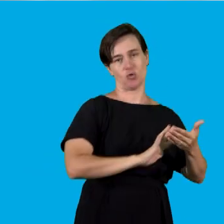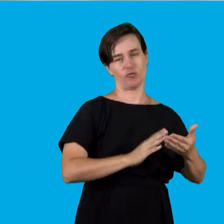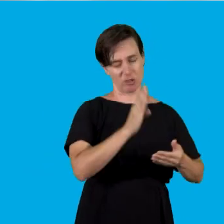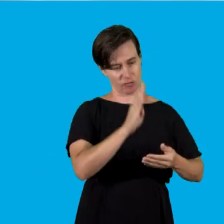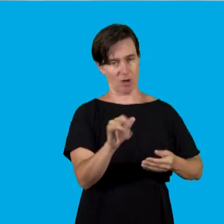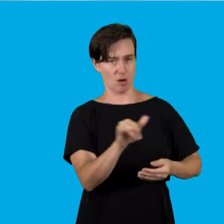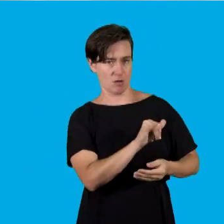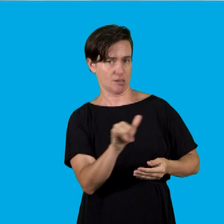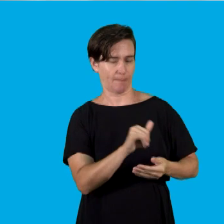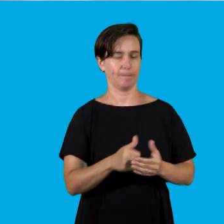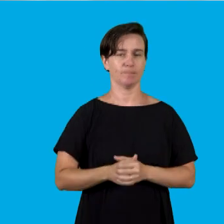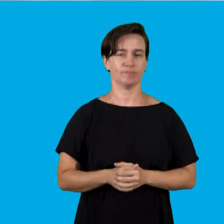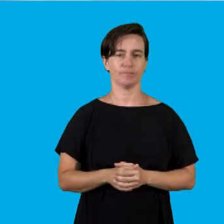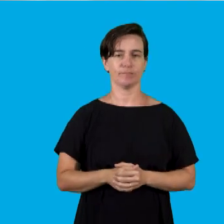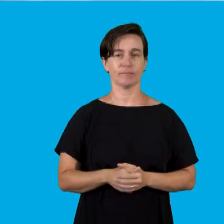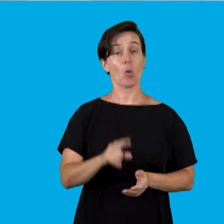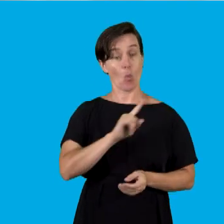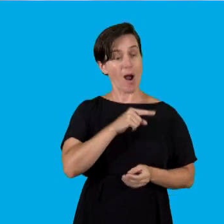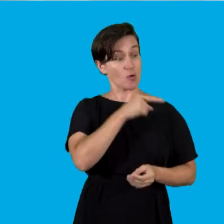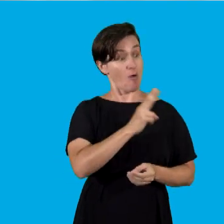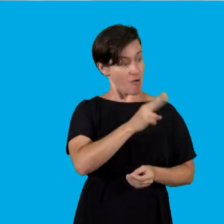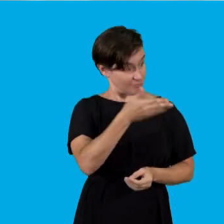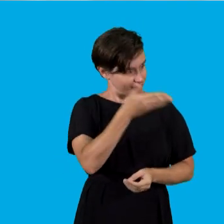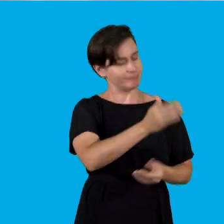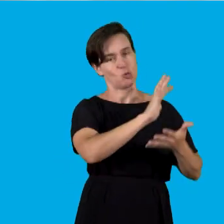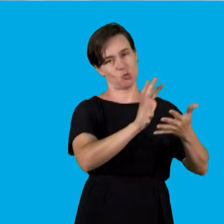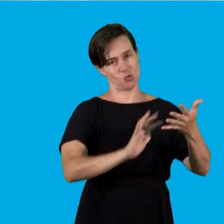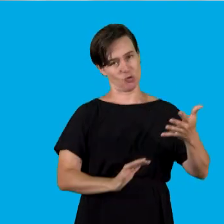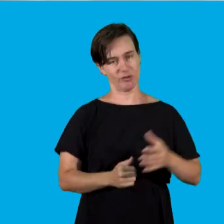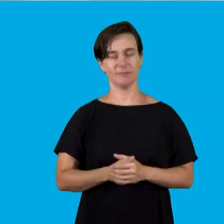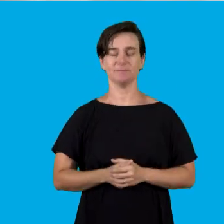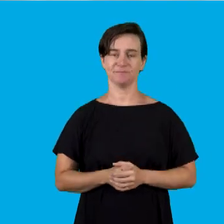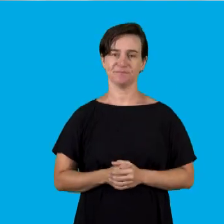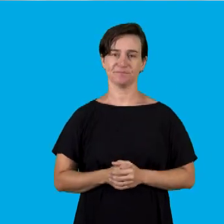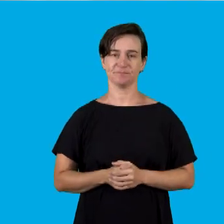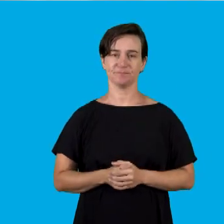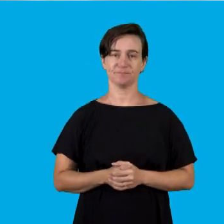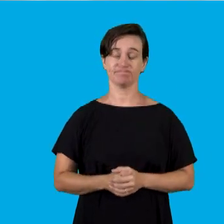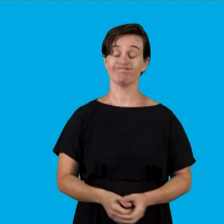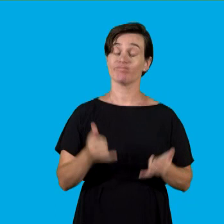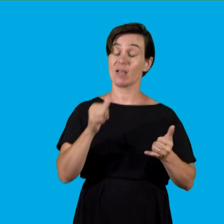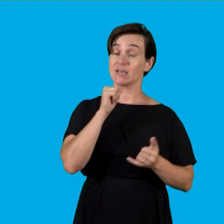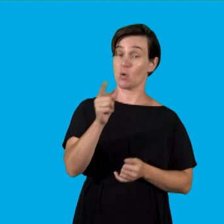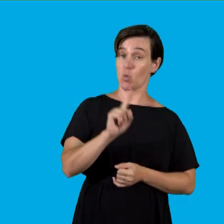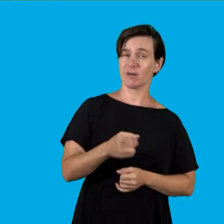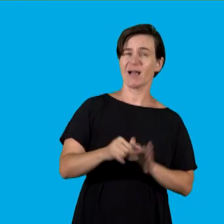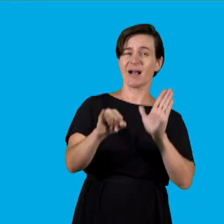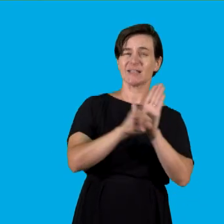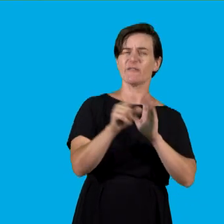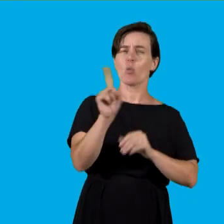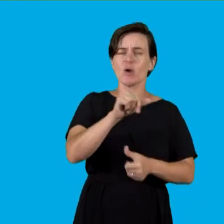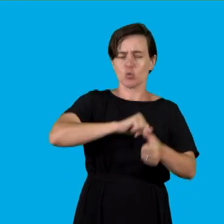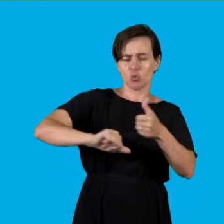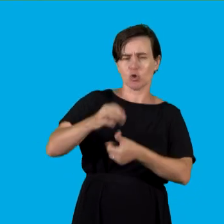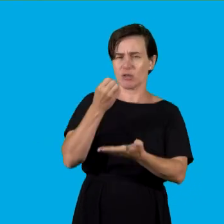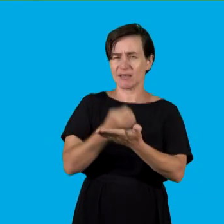you are given the quotation in the scenario. Now let's go back to our scenario. We have to identify the